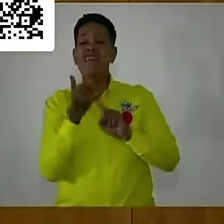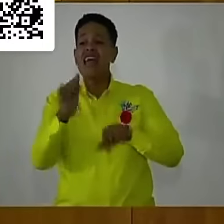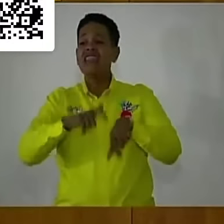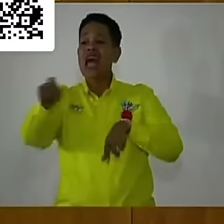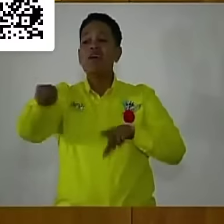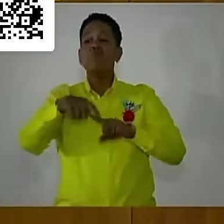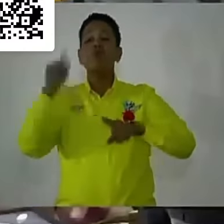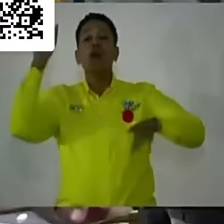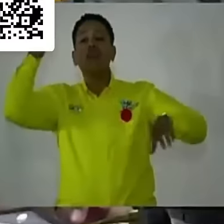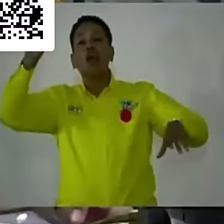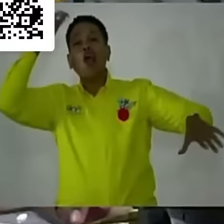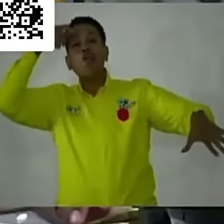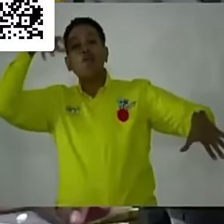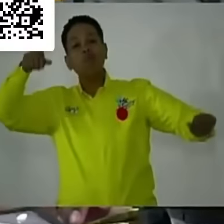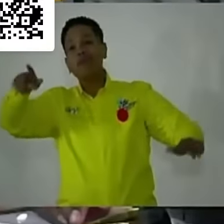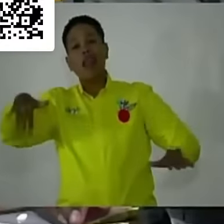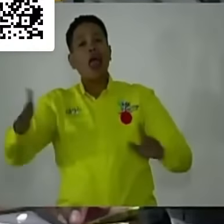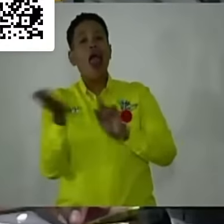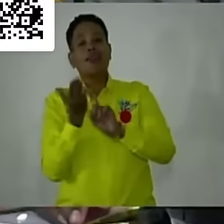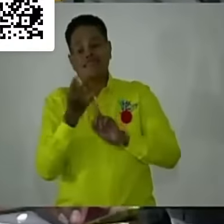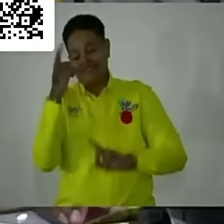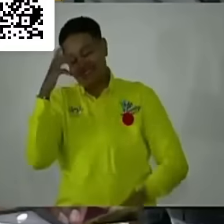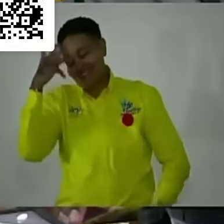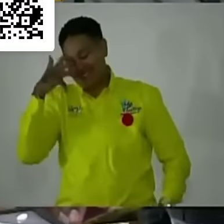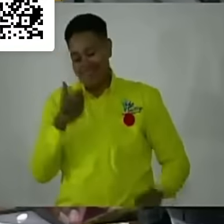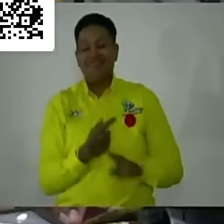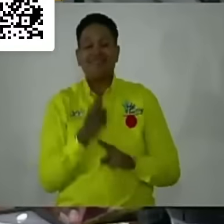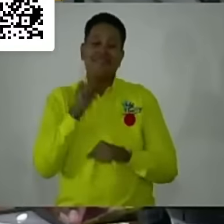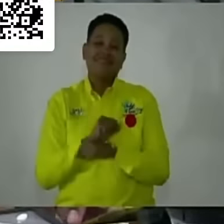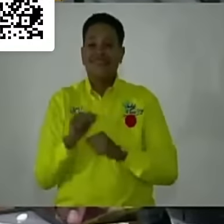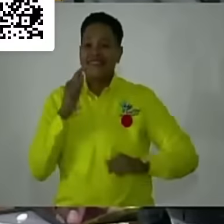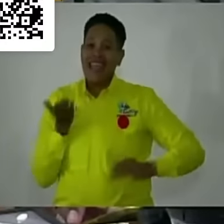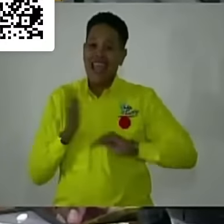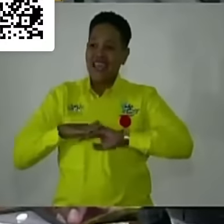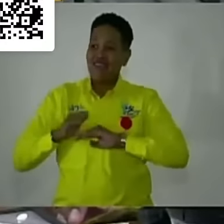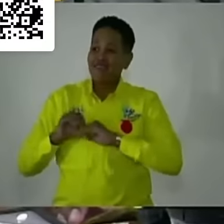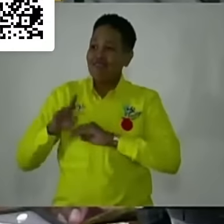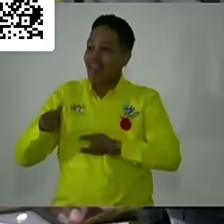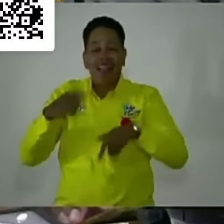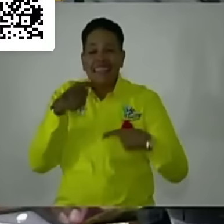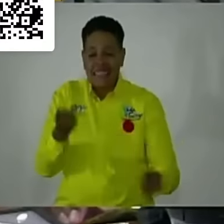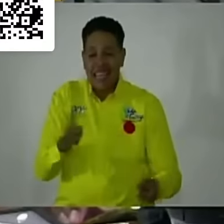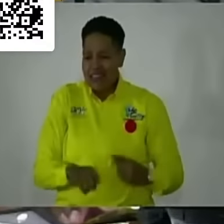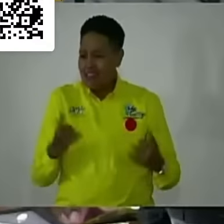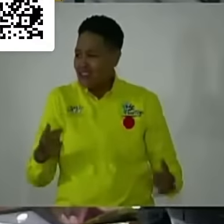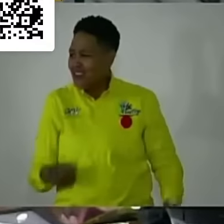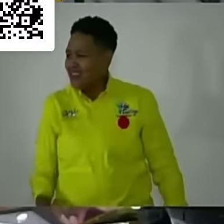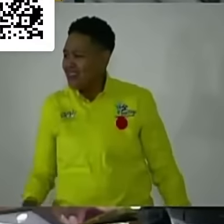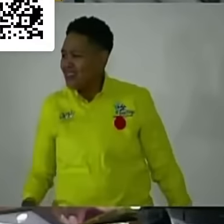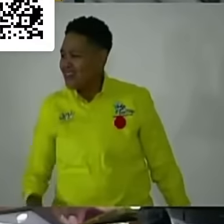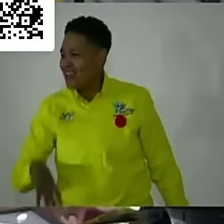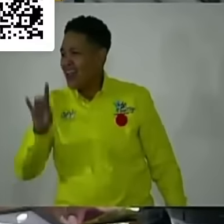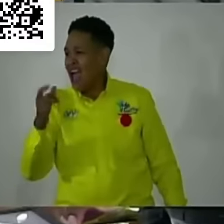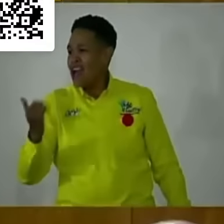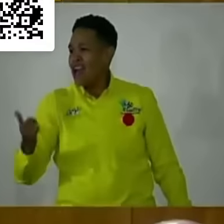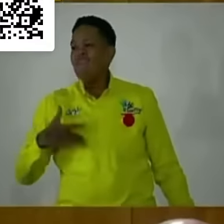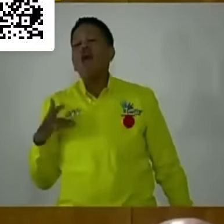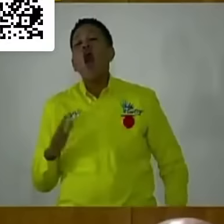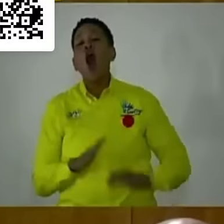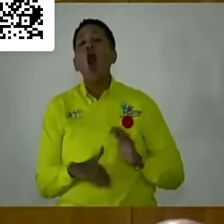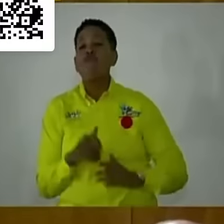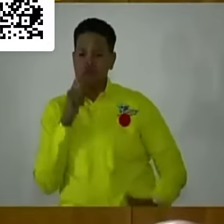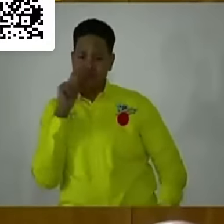for serious increase then. But now you find it convenient to ask